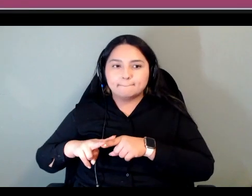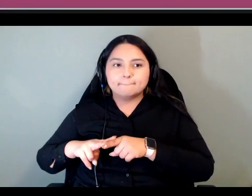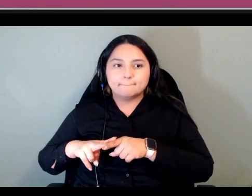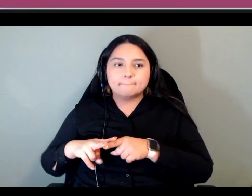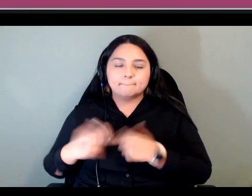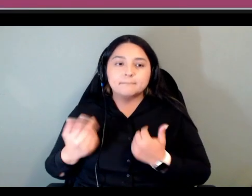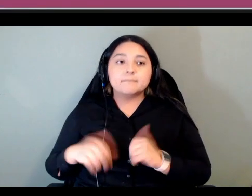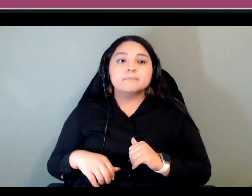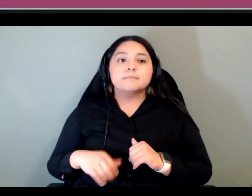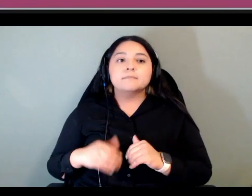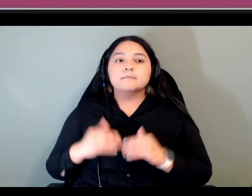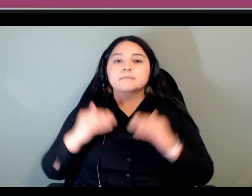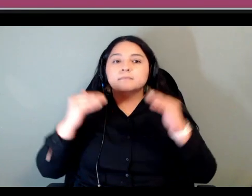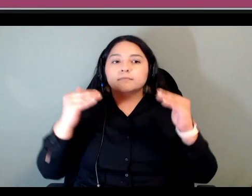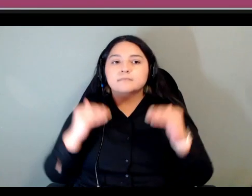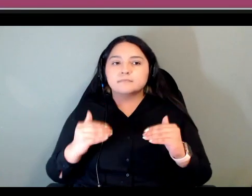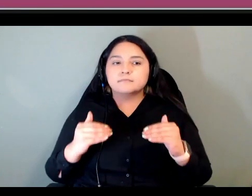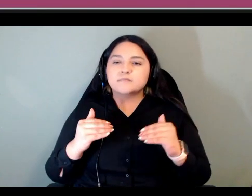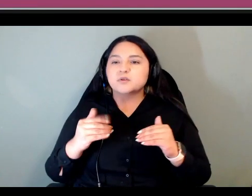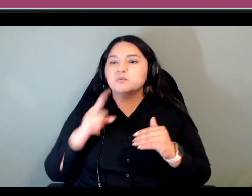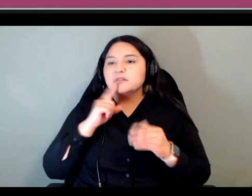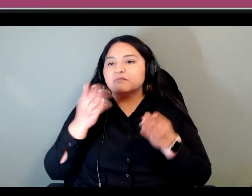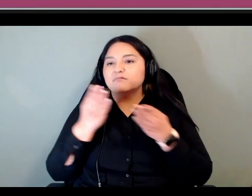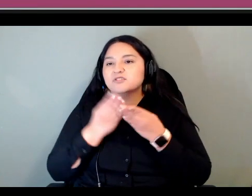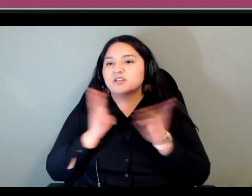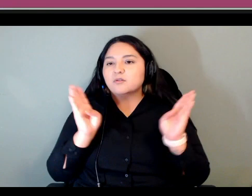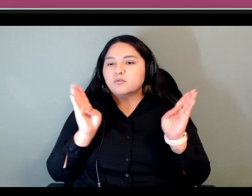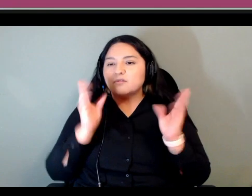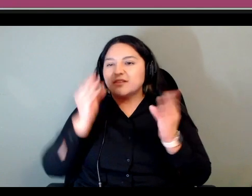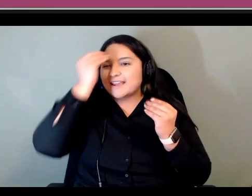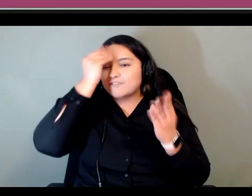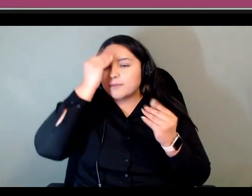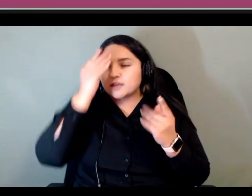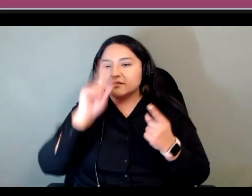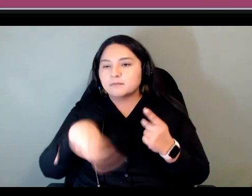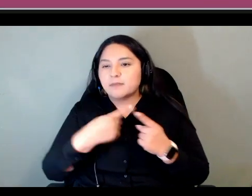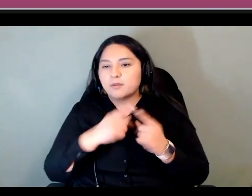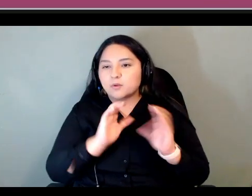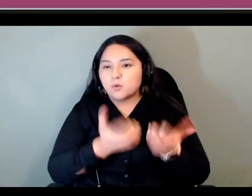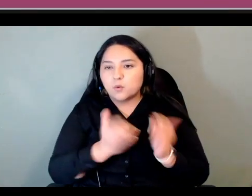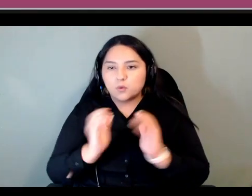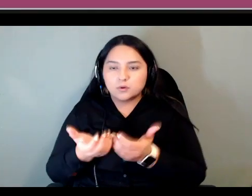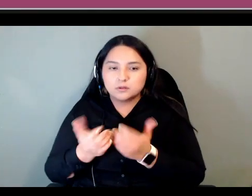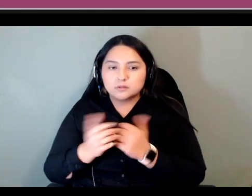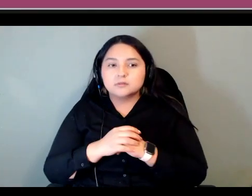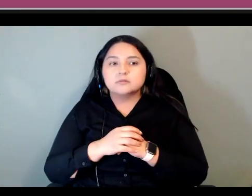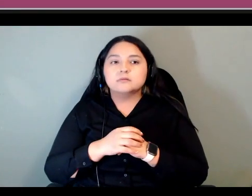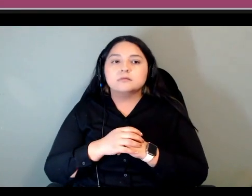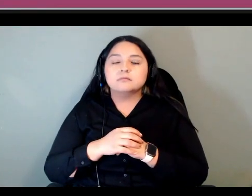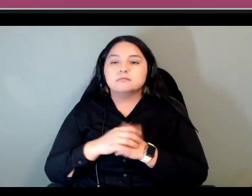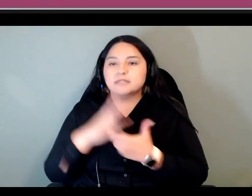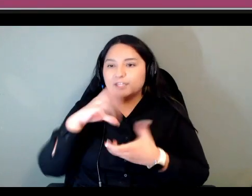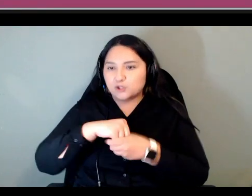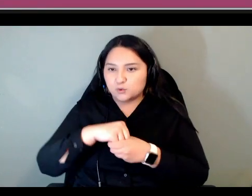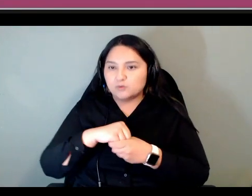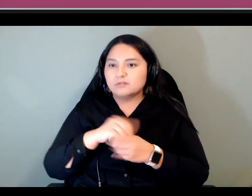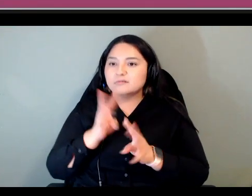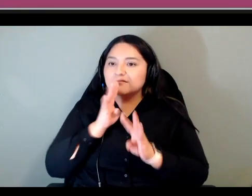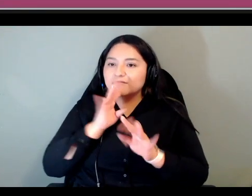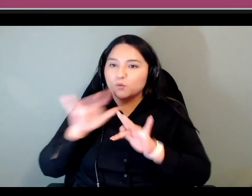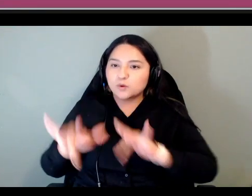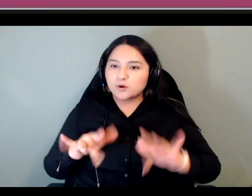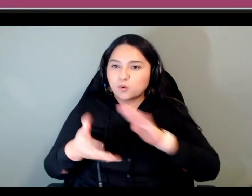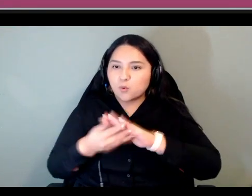And just a bit of general information about the courses. So they include recordings by both first and second